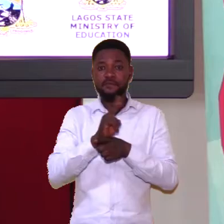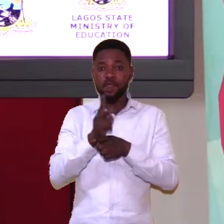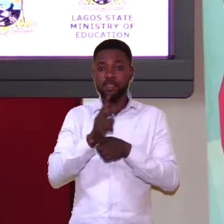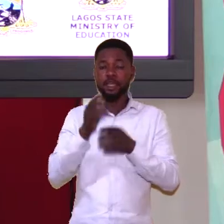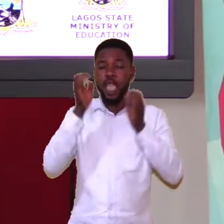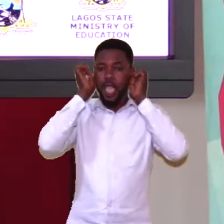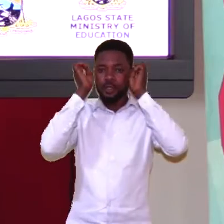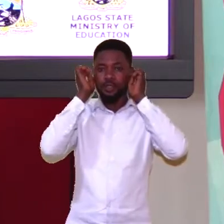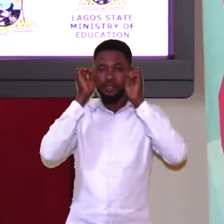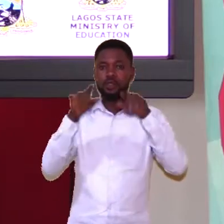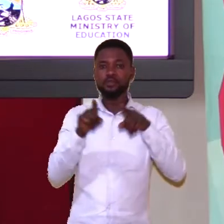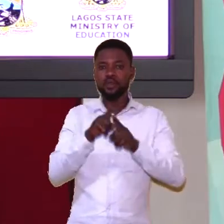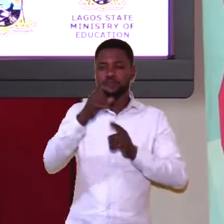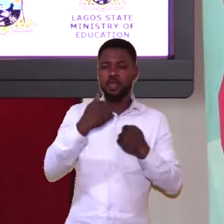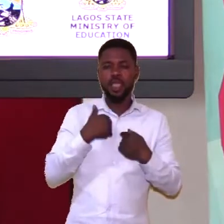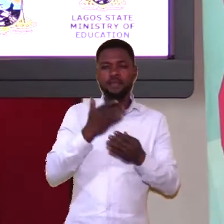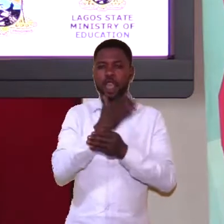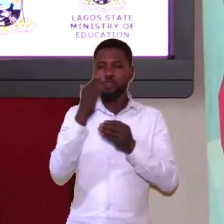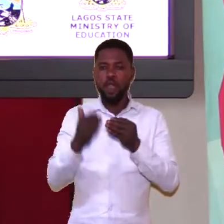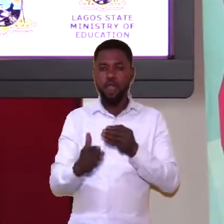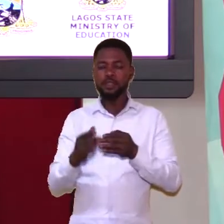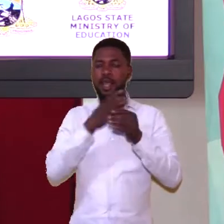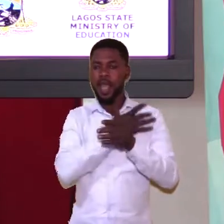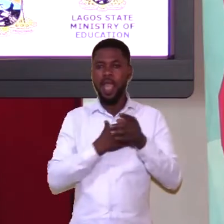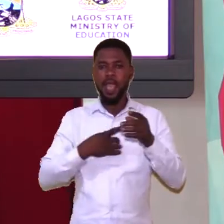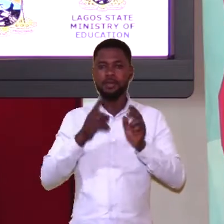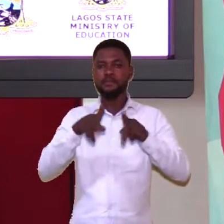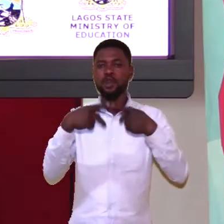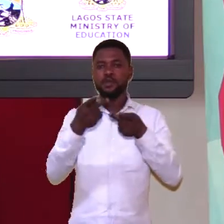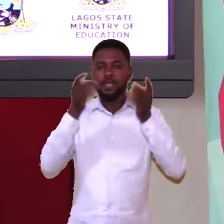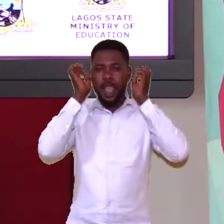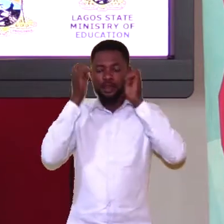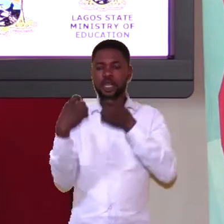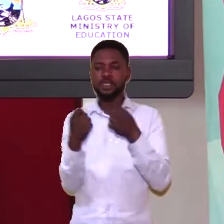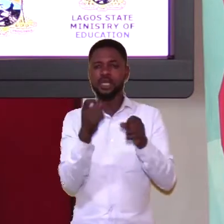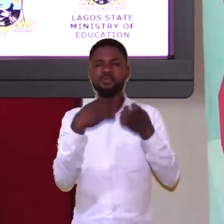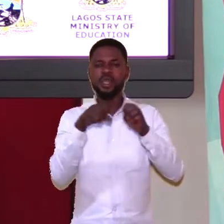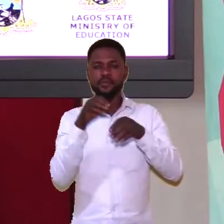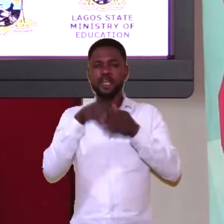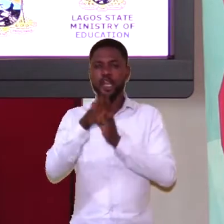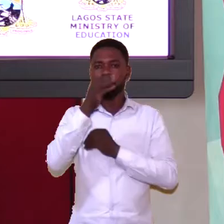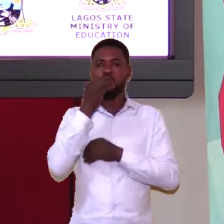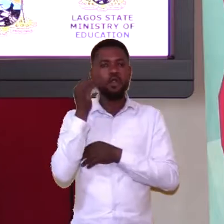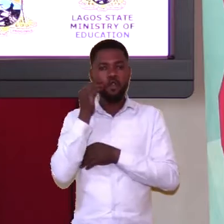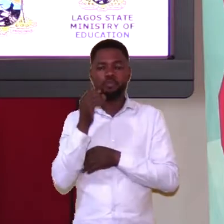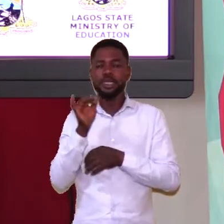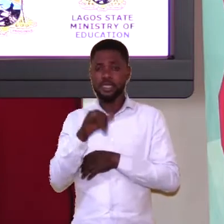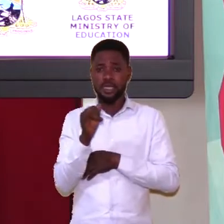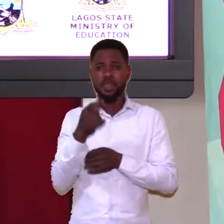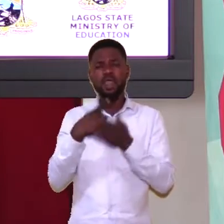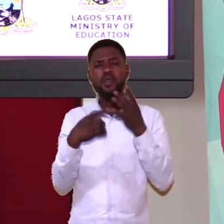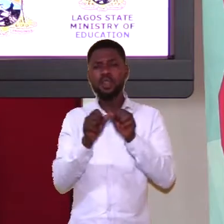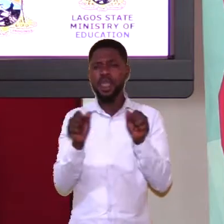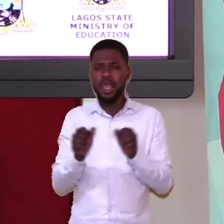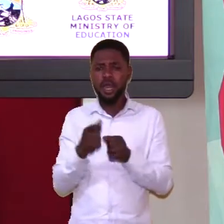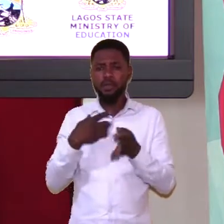co-curricular aspect of education. So you have a total and a valued education system even in your homes. Yes.